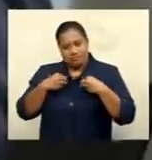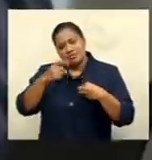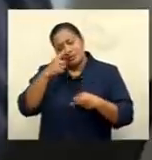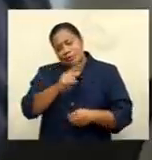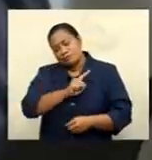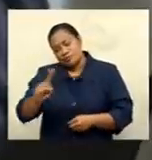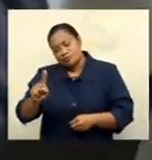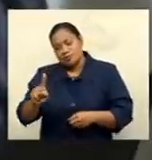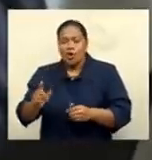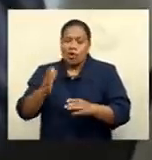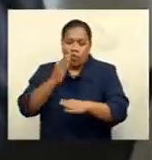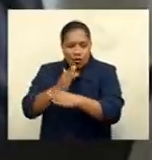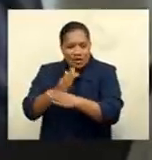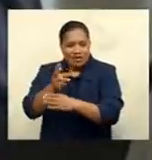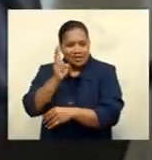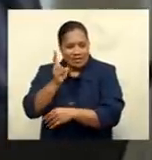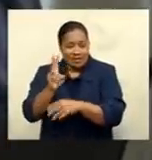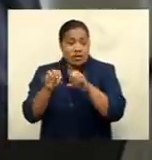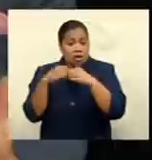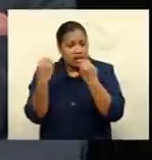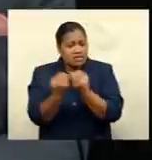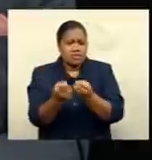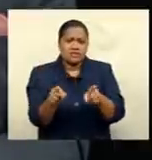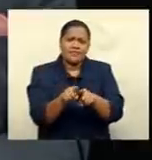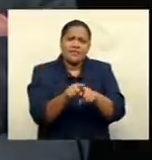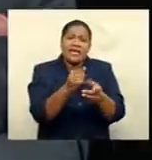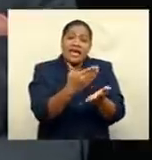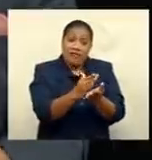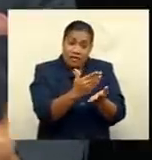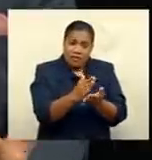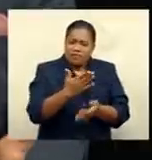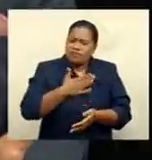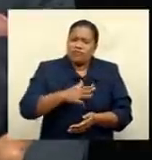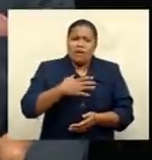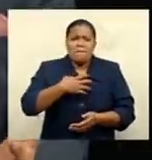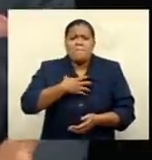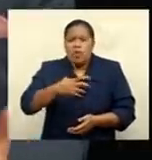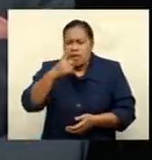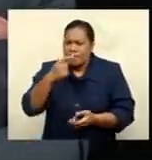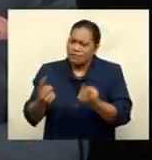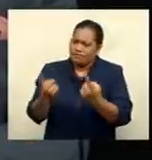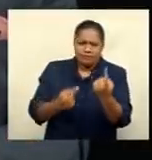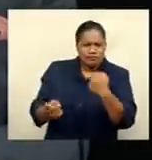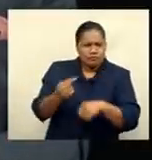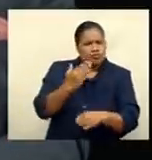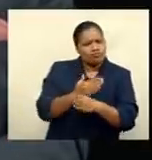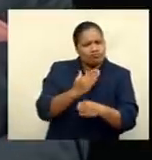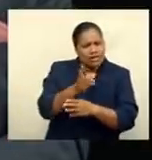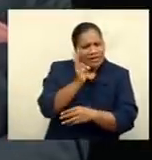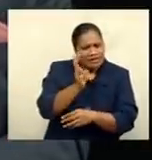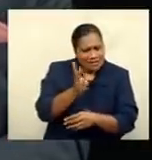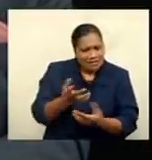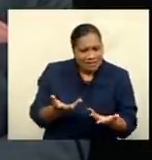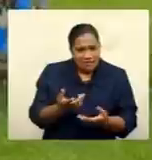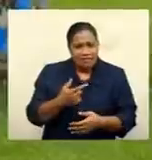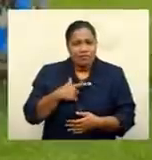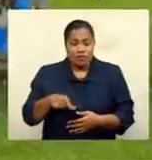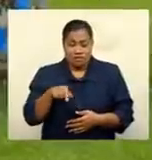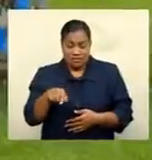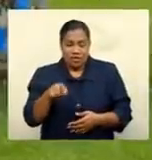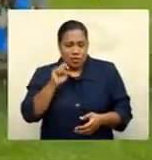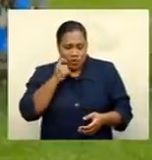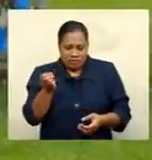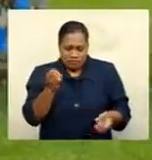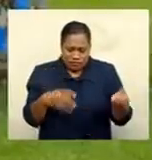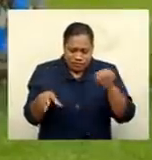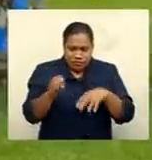work. You know, organizations like FNPF obviously want more people to go back to work because their members' funds will increase contribution. The Minister